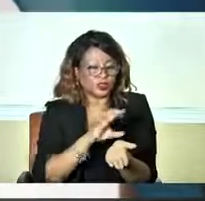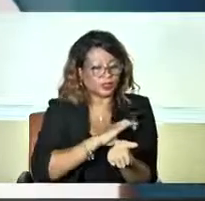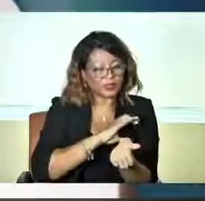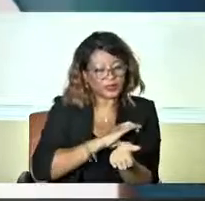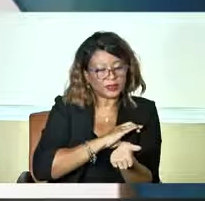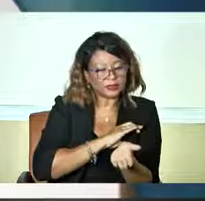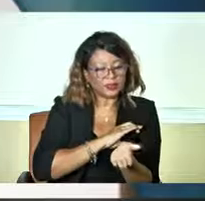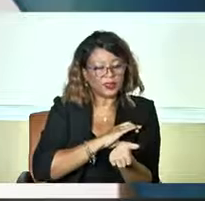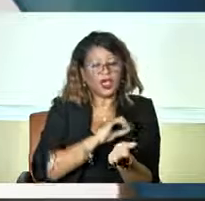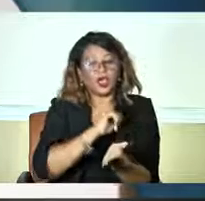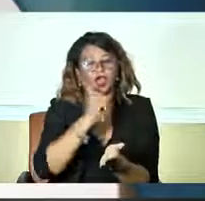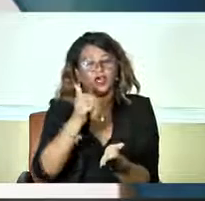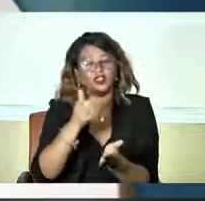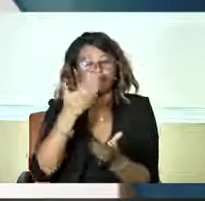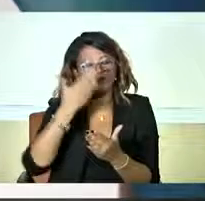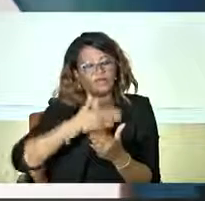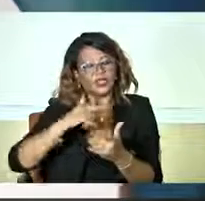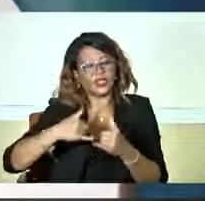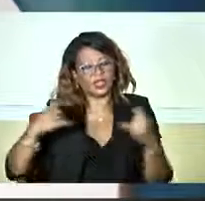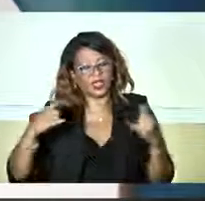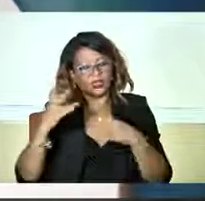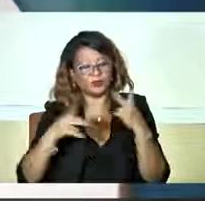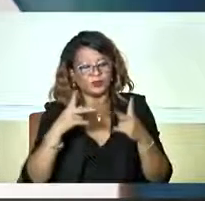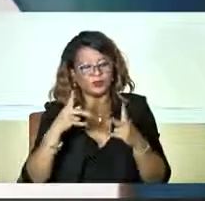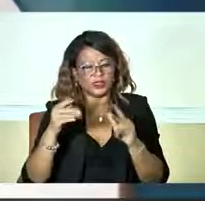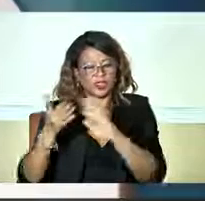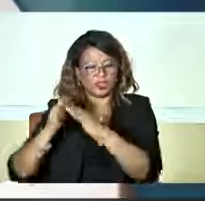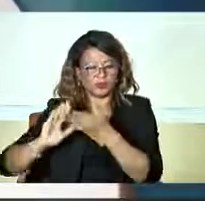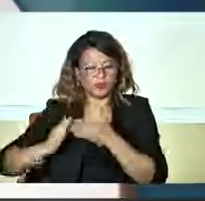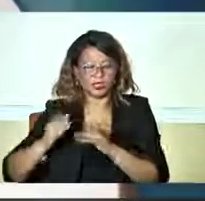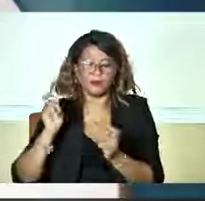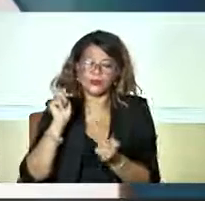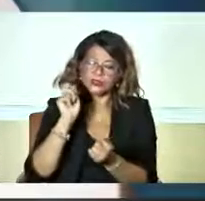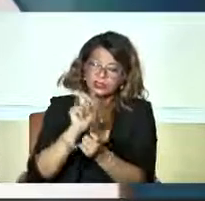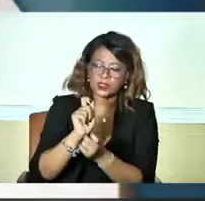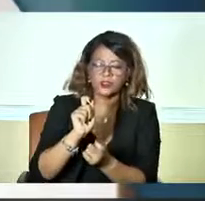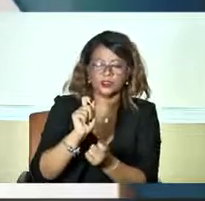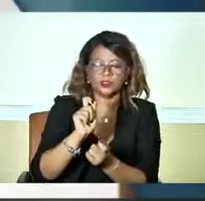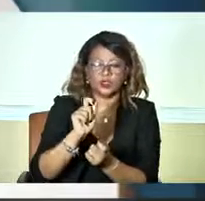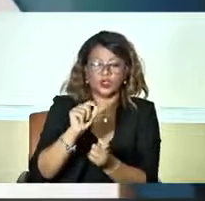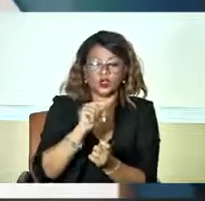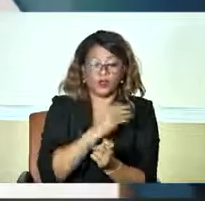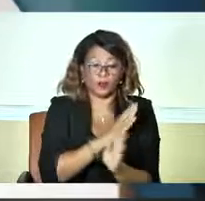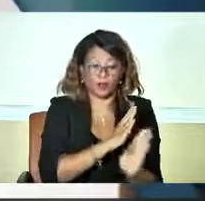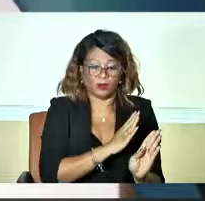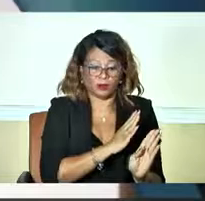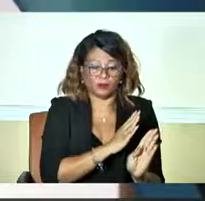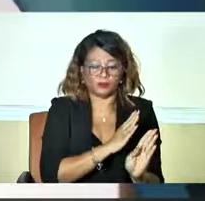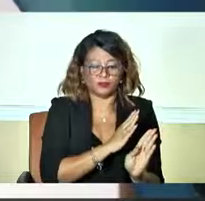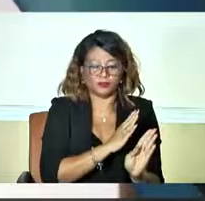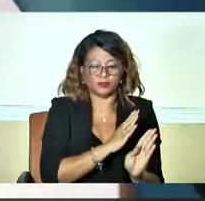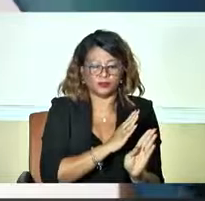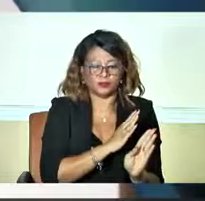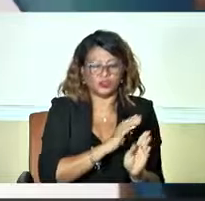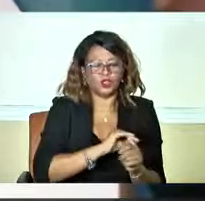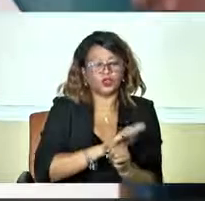police, and other frontline workers in our community, in particular in Grand Bahama.